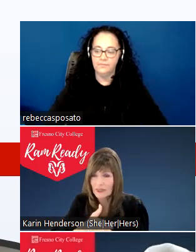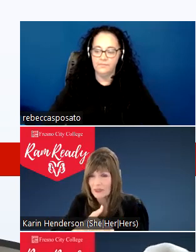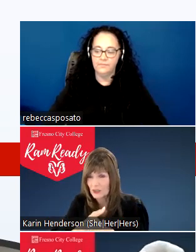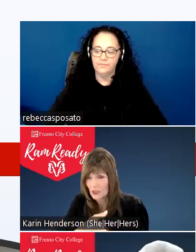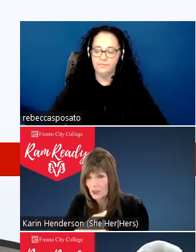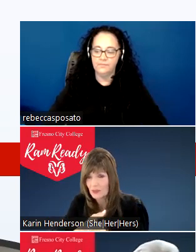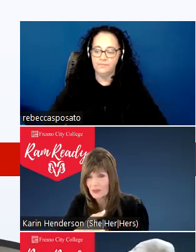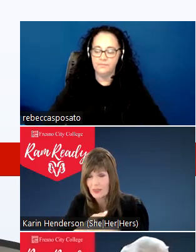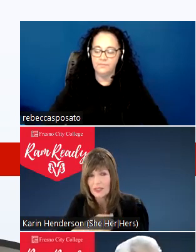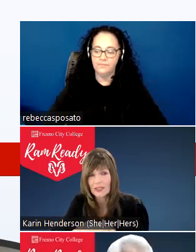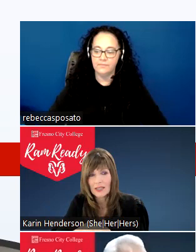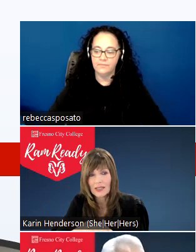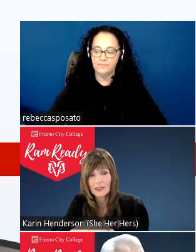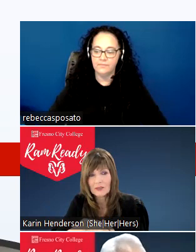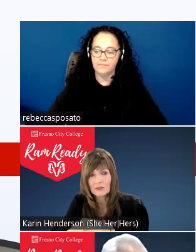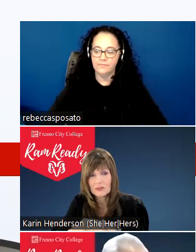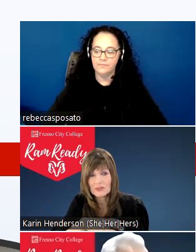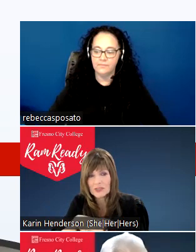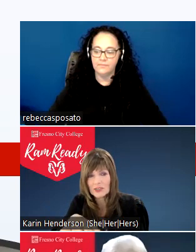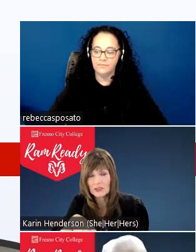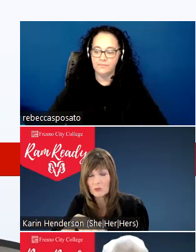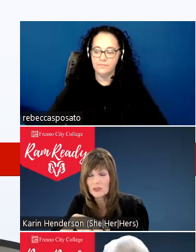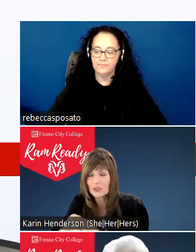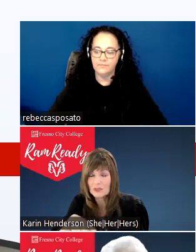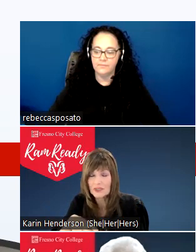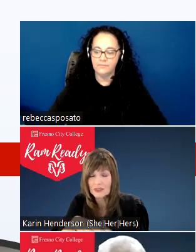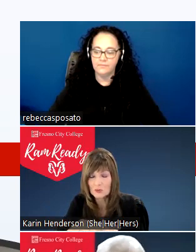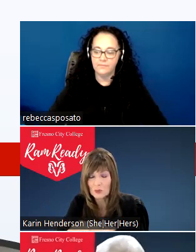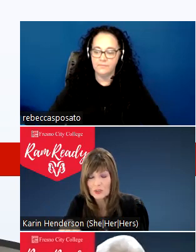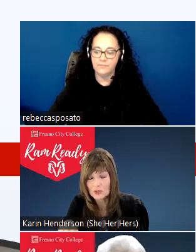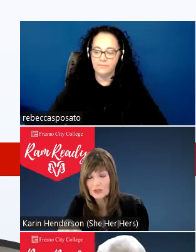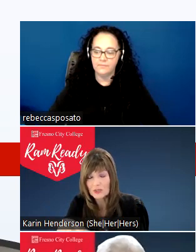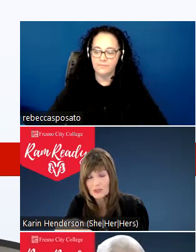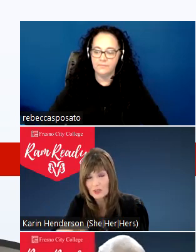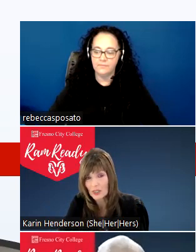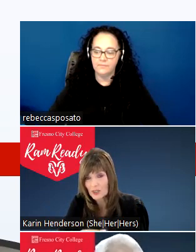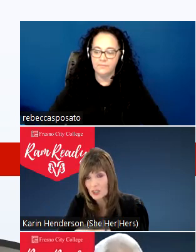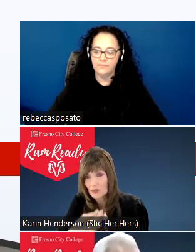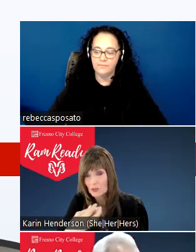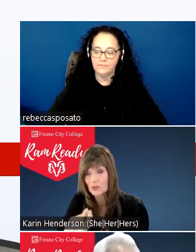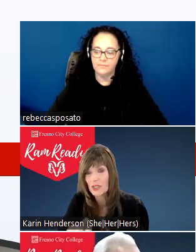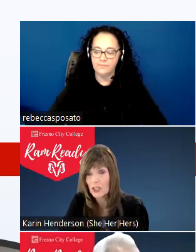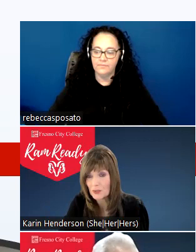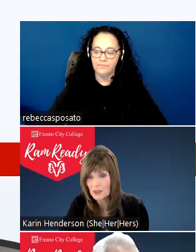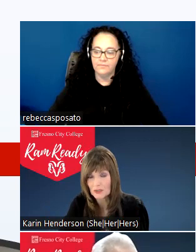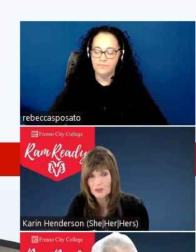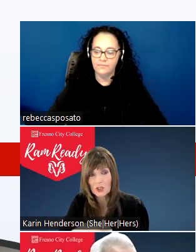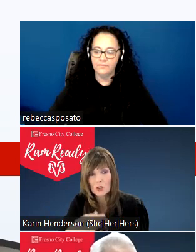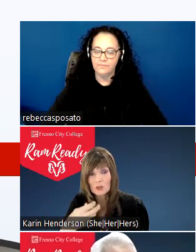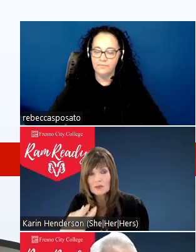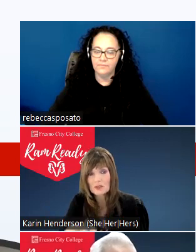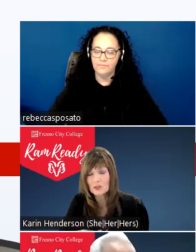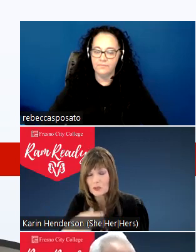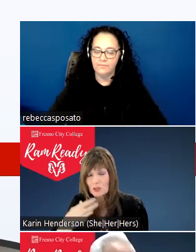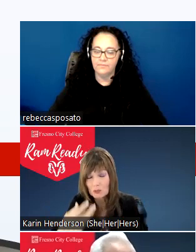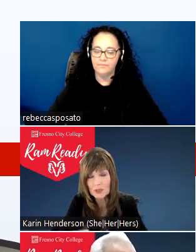about connecting the dots and seeing what's interesting is when we do this, a lot of times certain areas